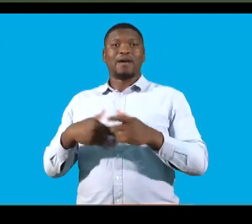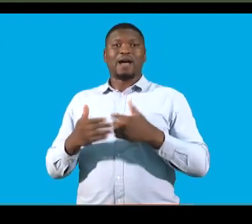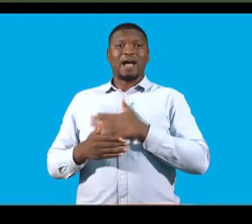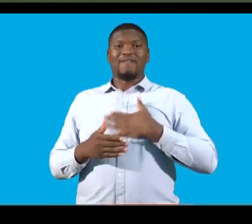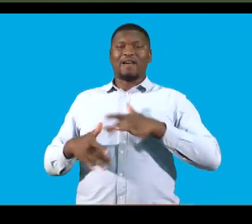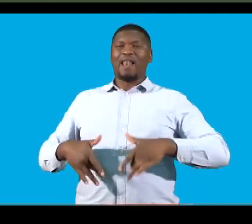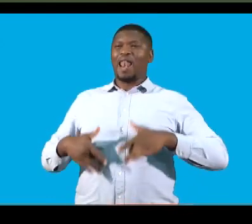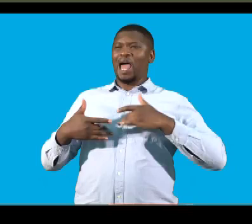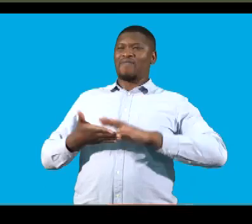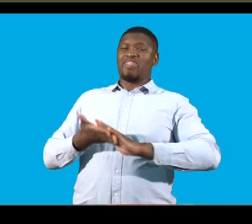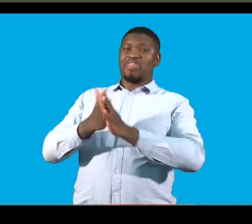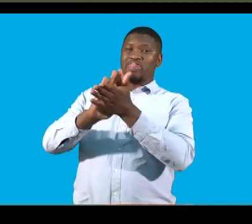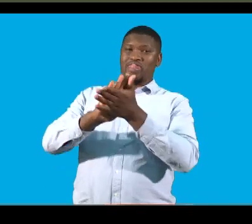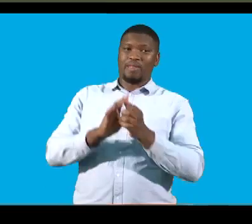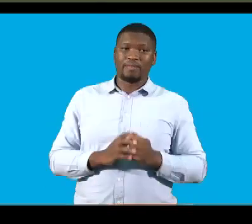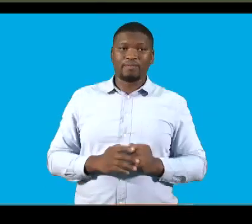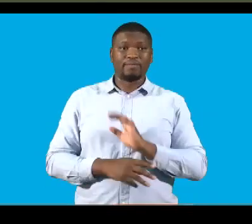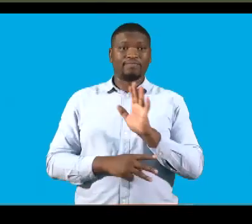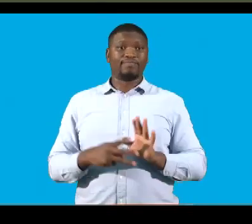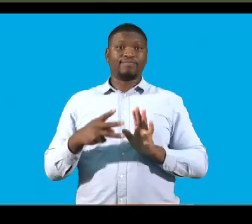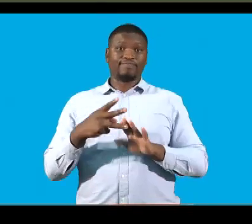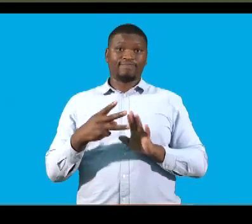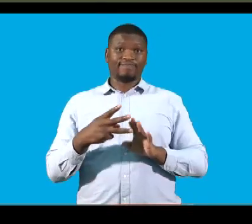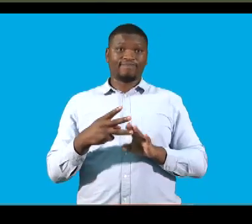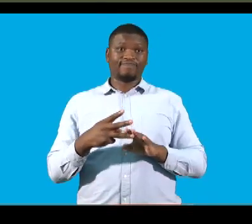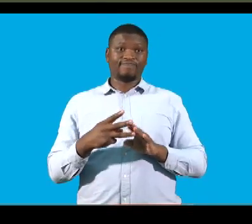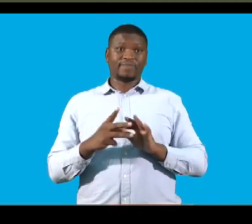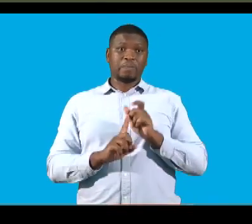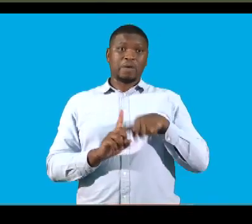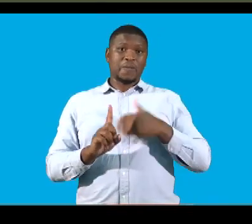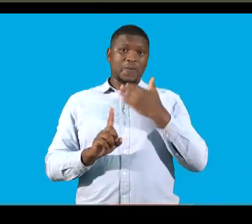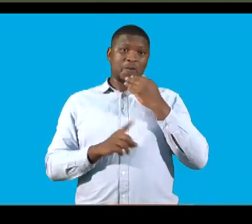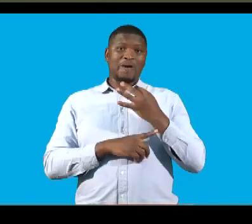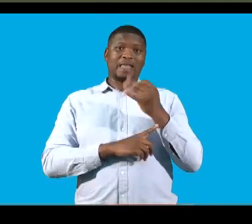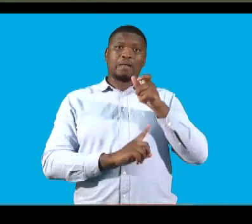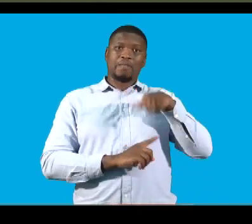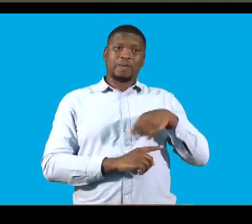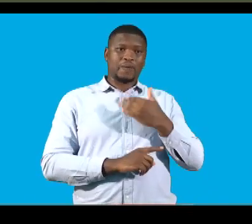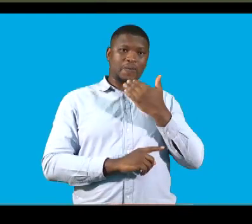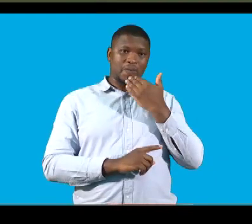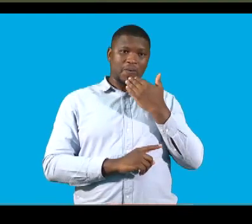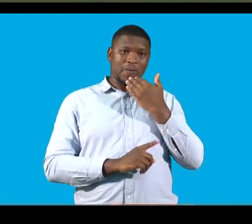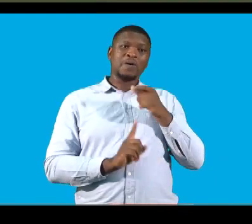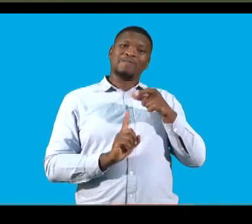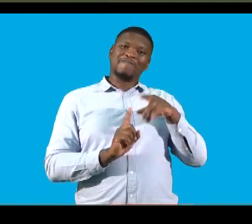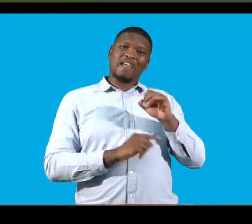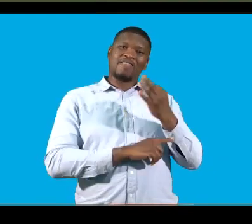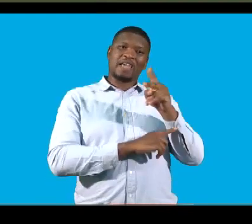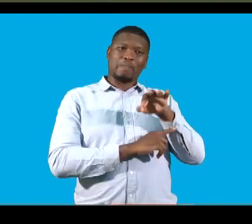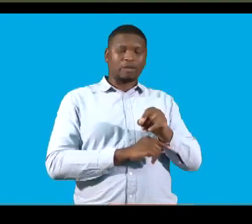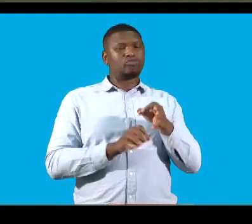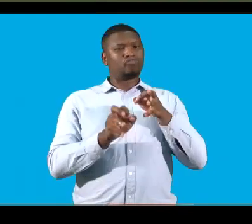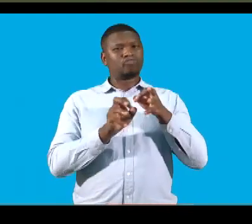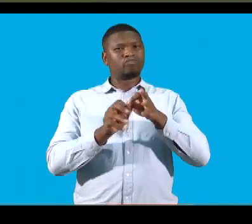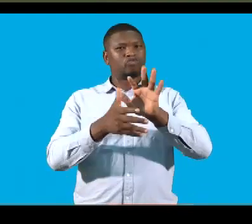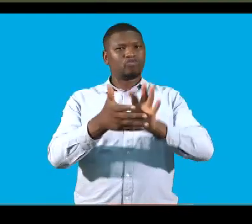increasingly corrupt and hedonistic lifestyle. And then we have a third-person narrator. So we have the omnipresent